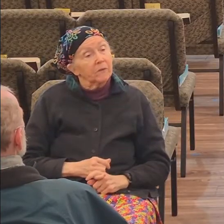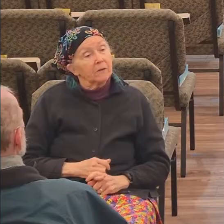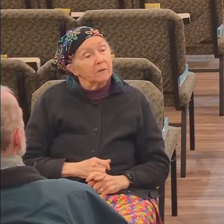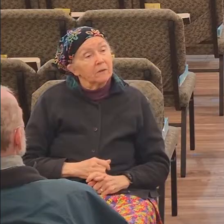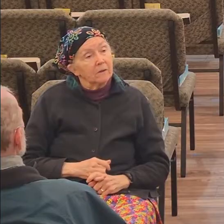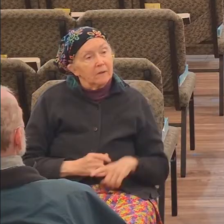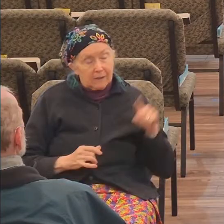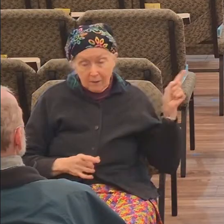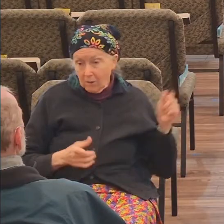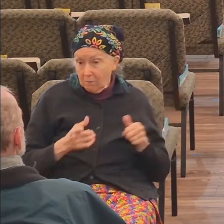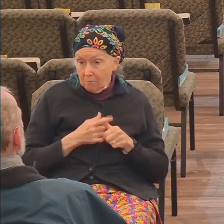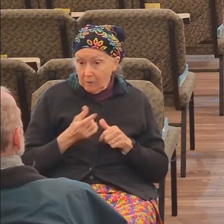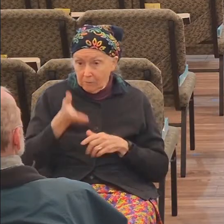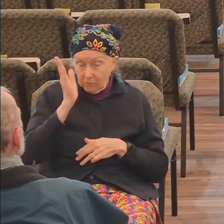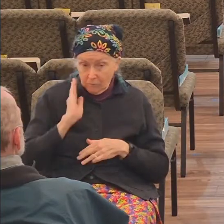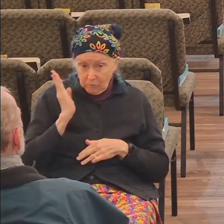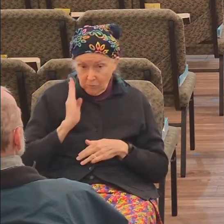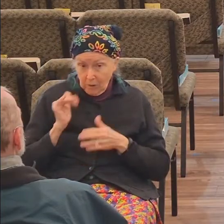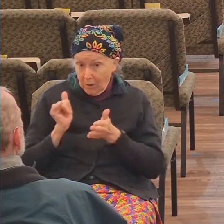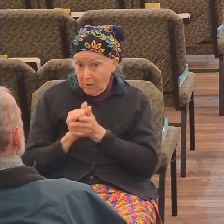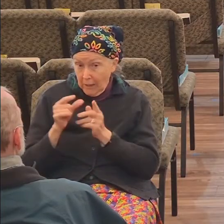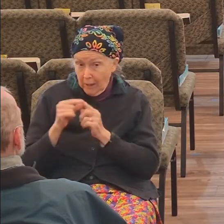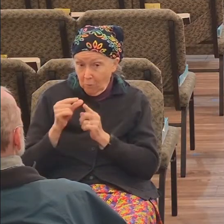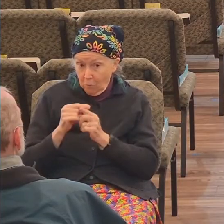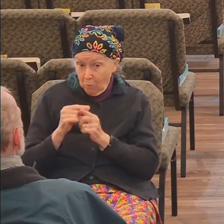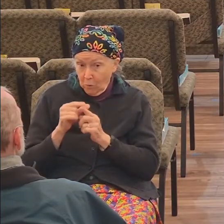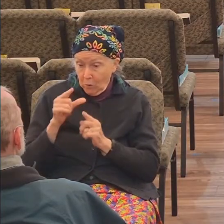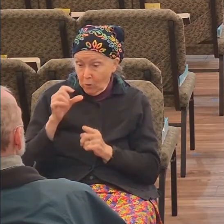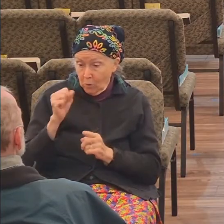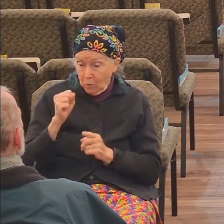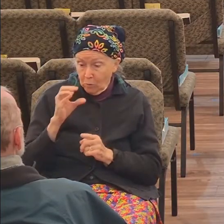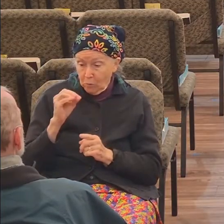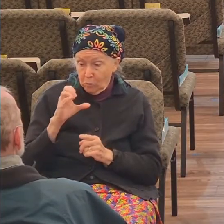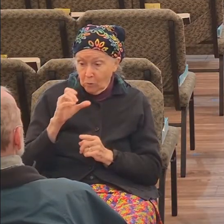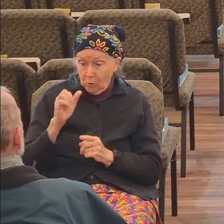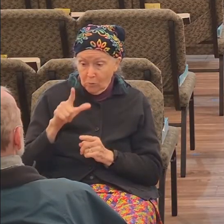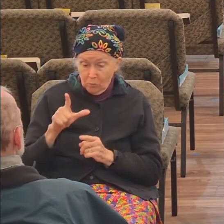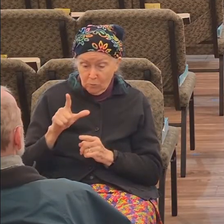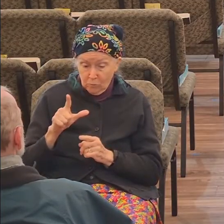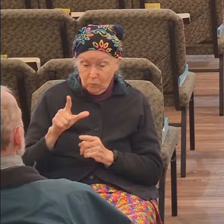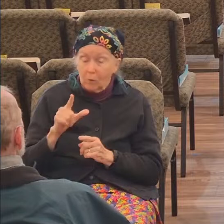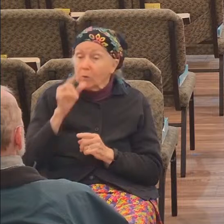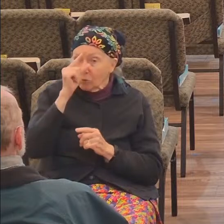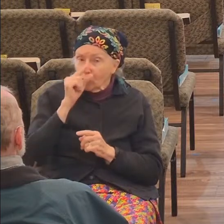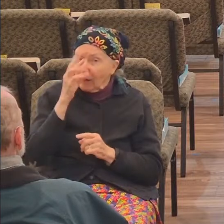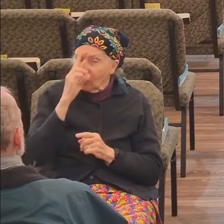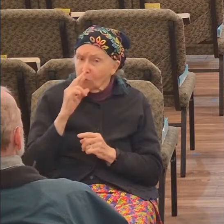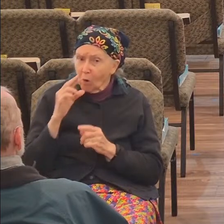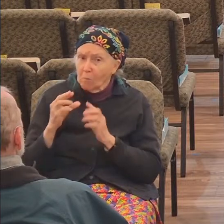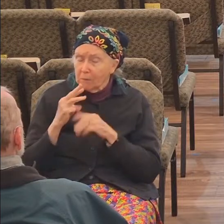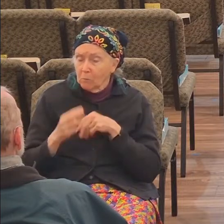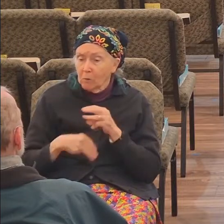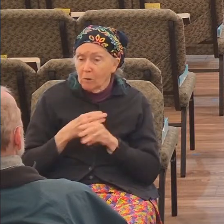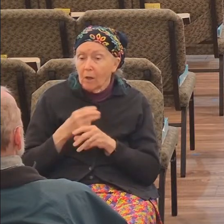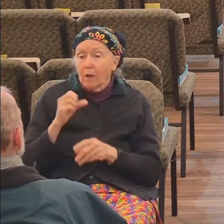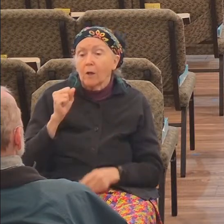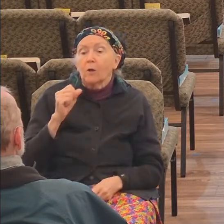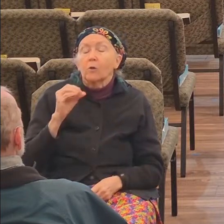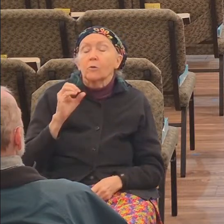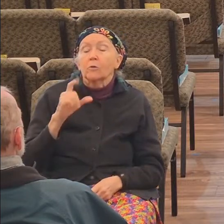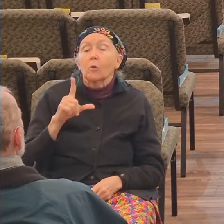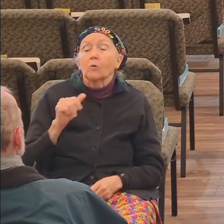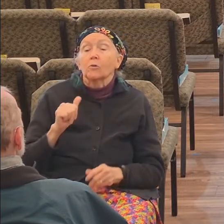In the first century, the way that this word social is used, especially in the Greco-Roman world, social was more